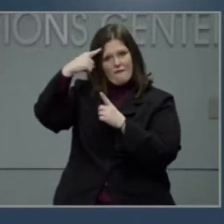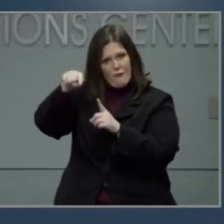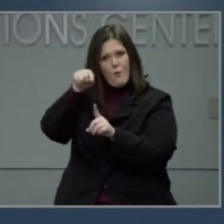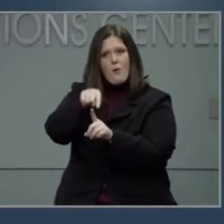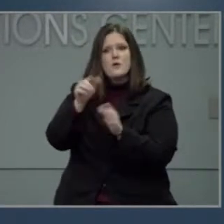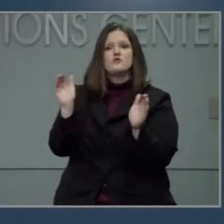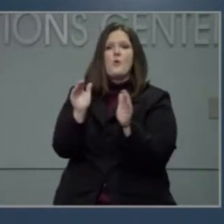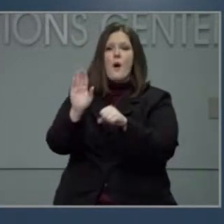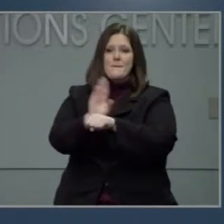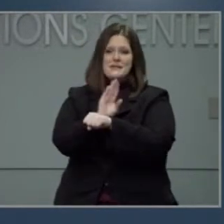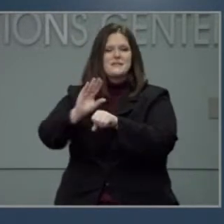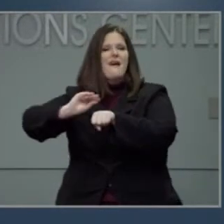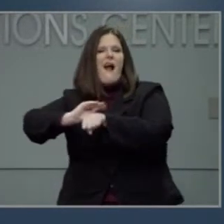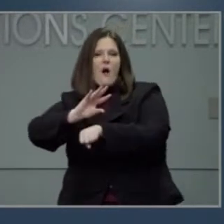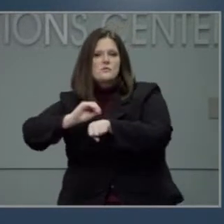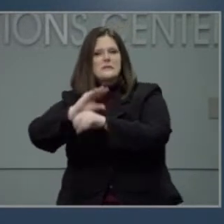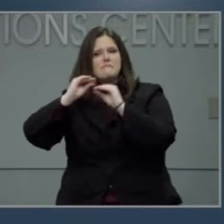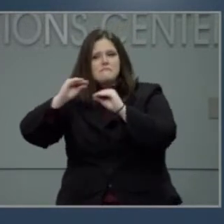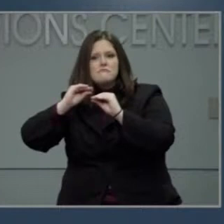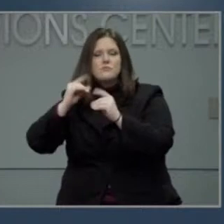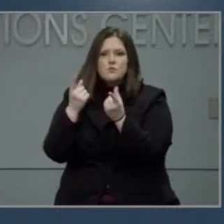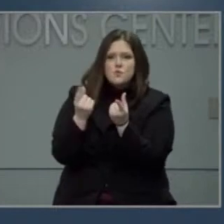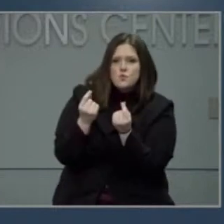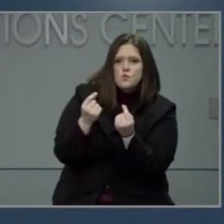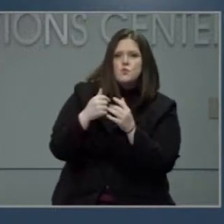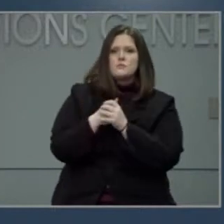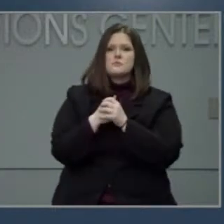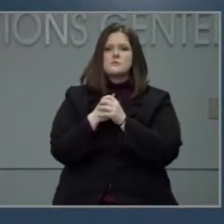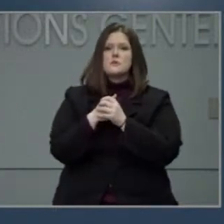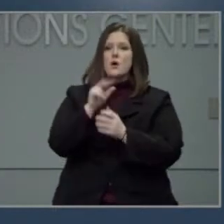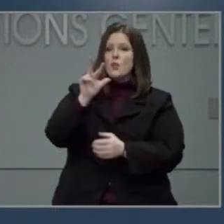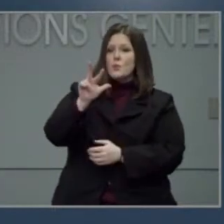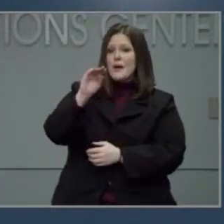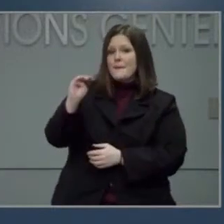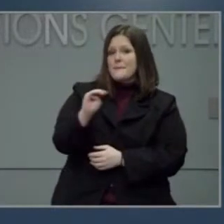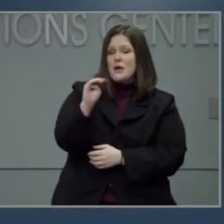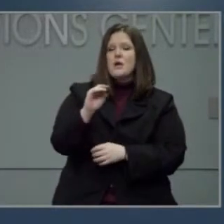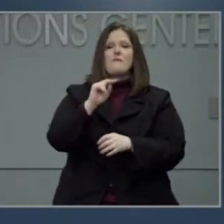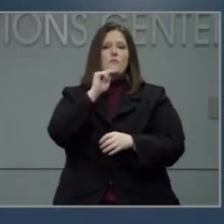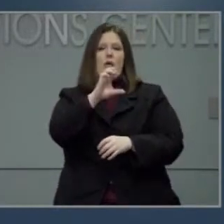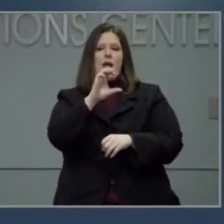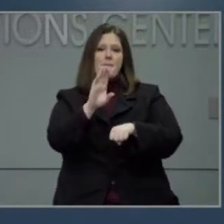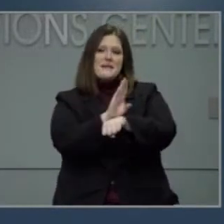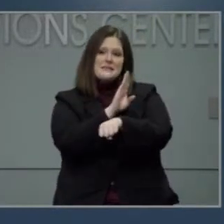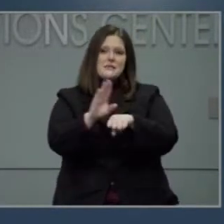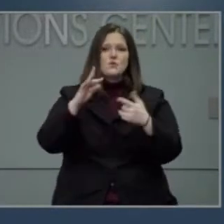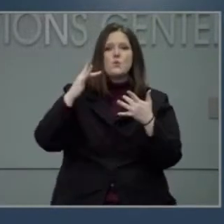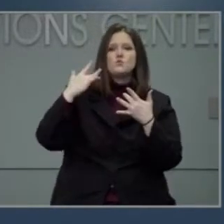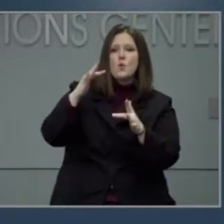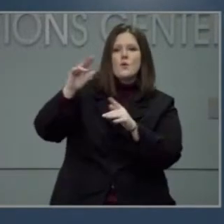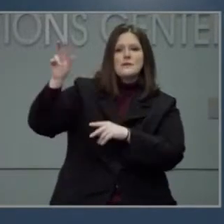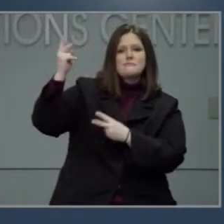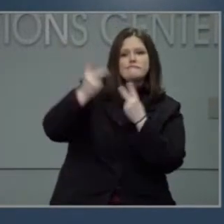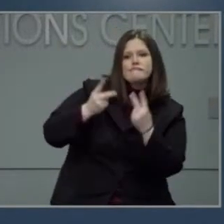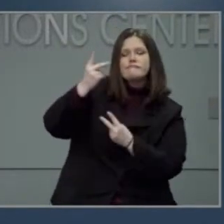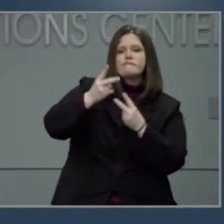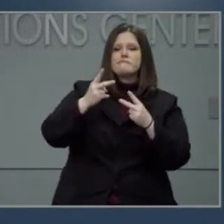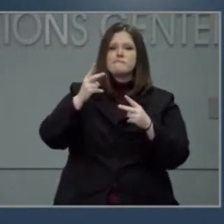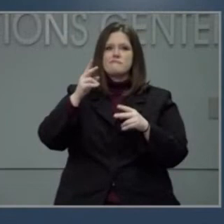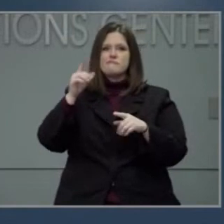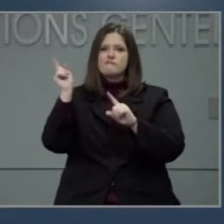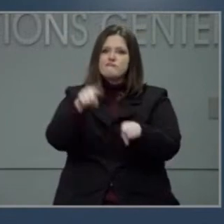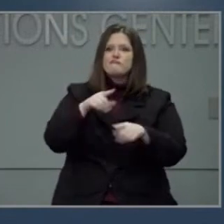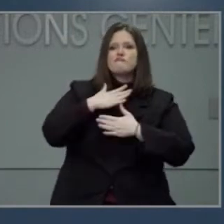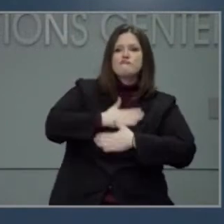agriculture products and cultural attractions and our state's position as a business and tourism destination.